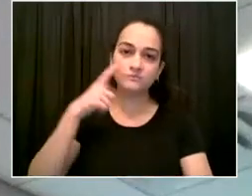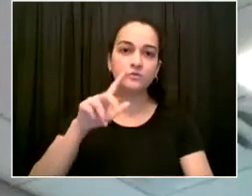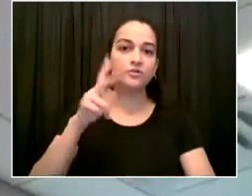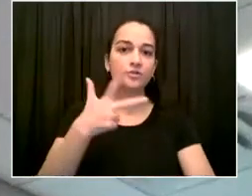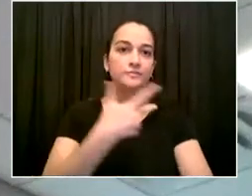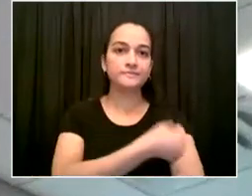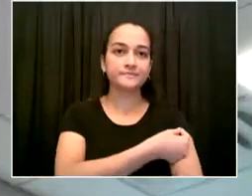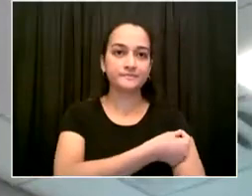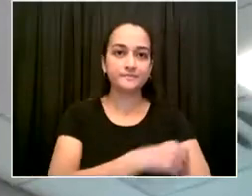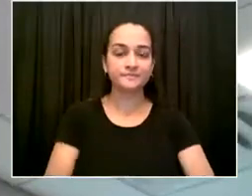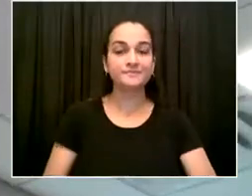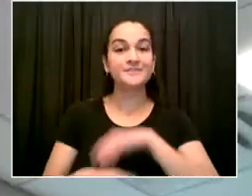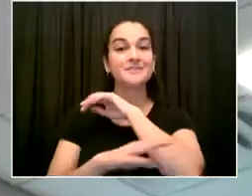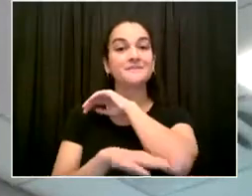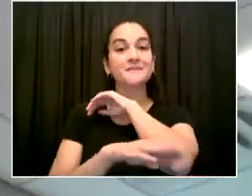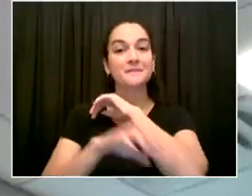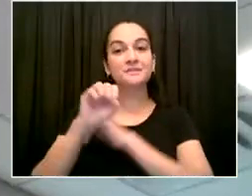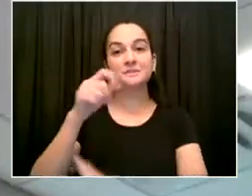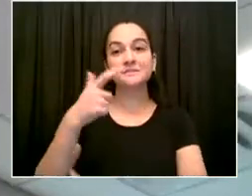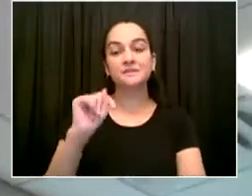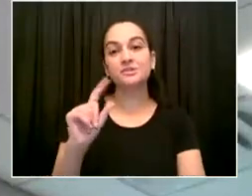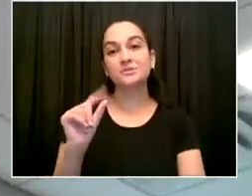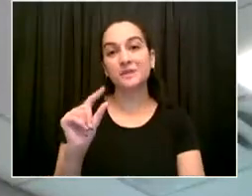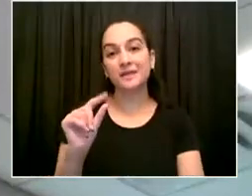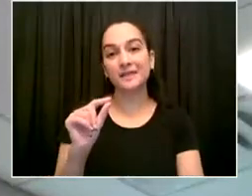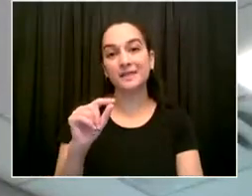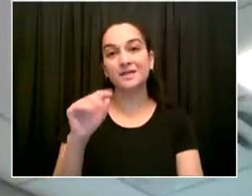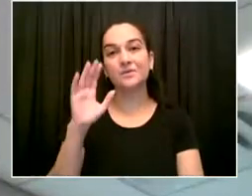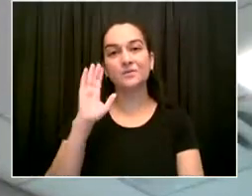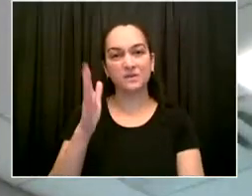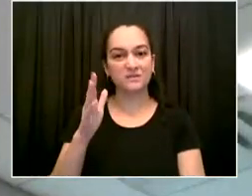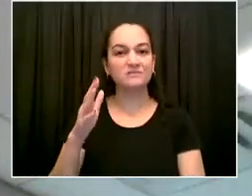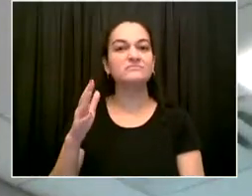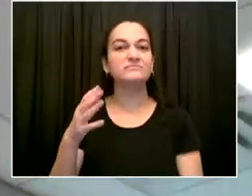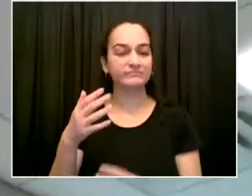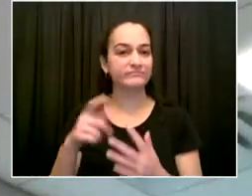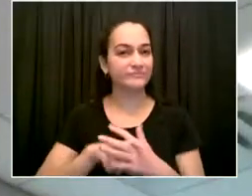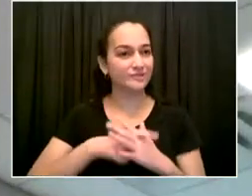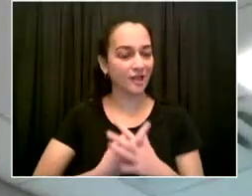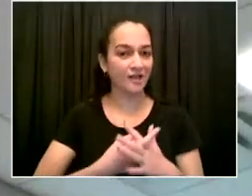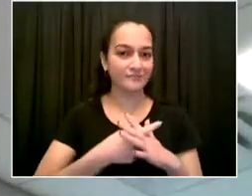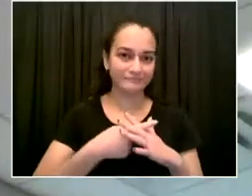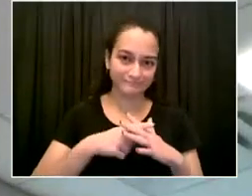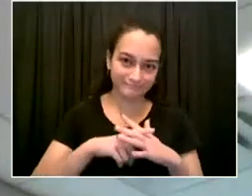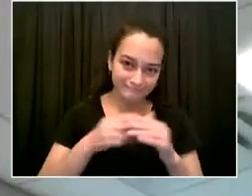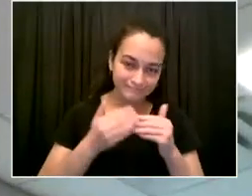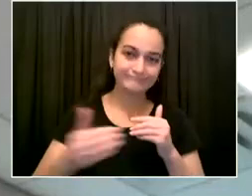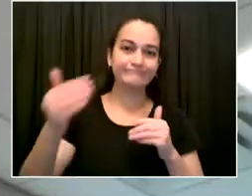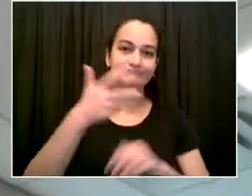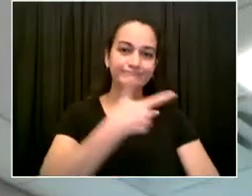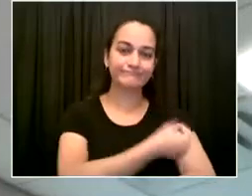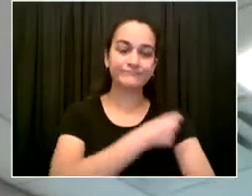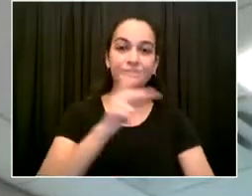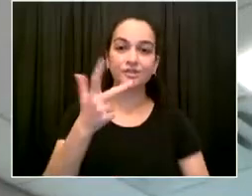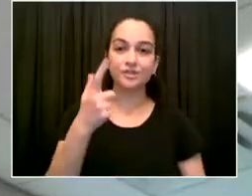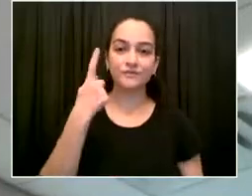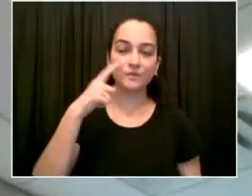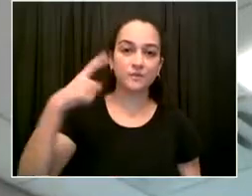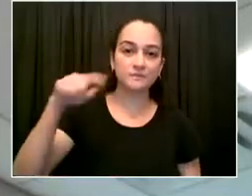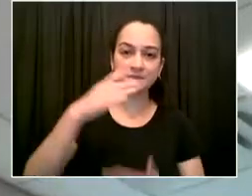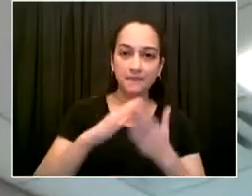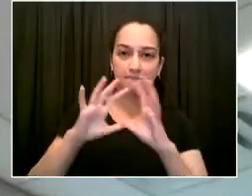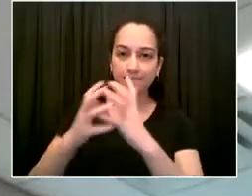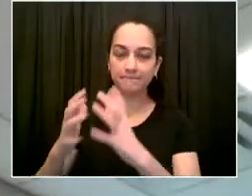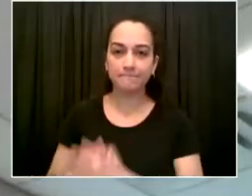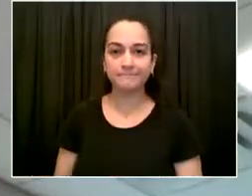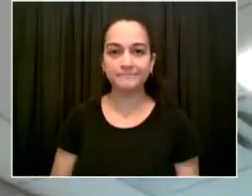such a strong infrastructure now that we didn't have before. We have more than 30 mobile units going around the city every day. We have an at-home vaccination program. I don't